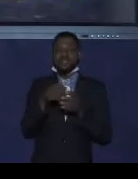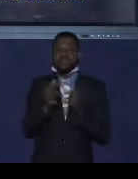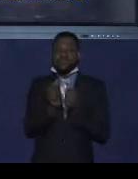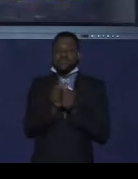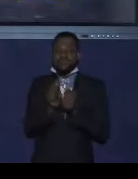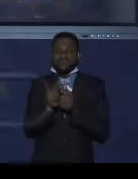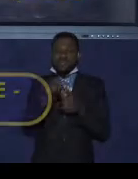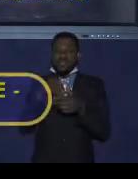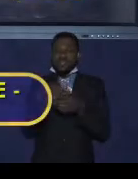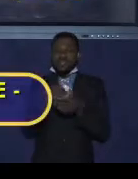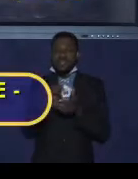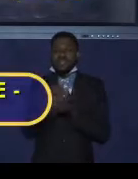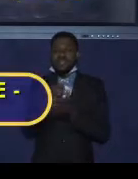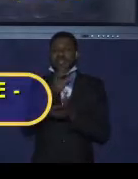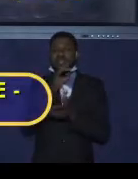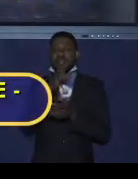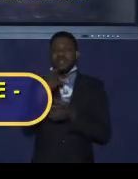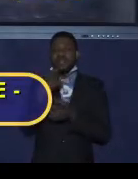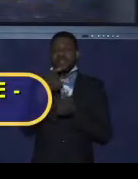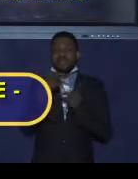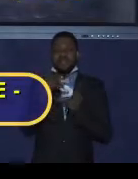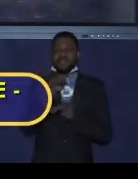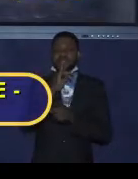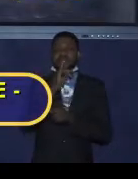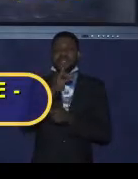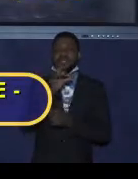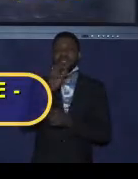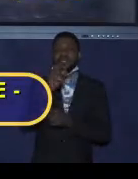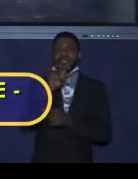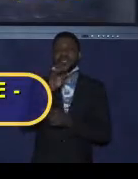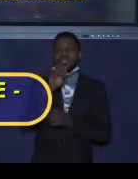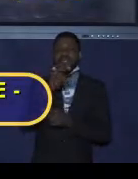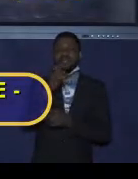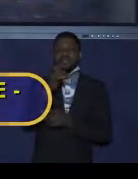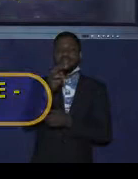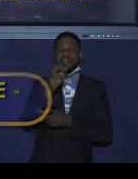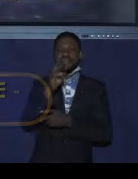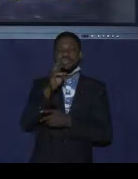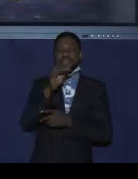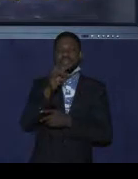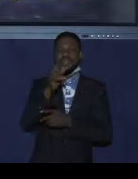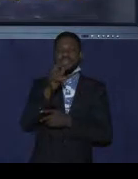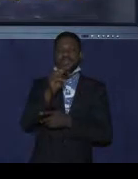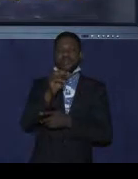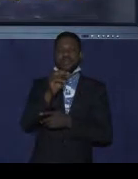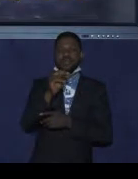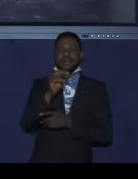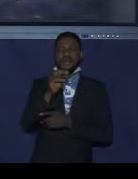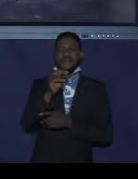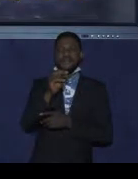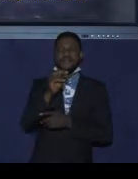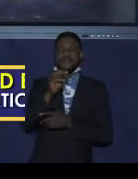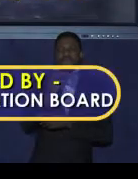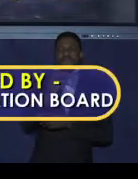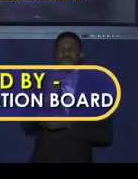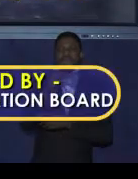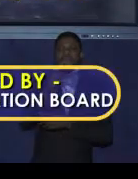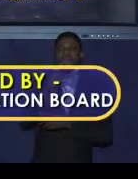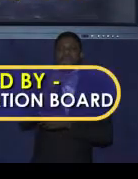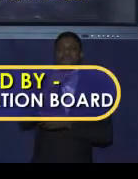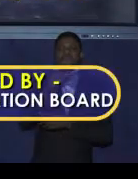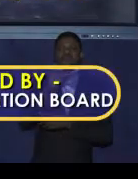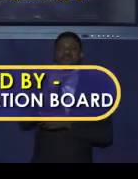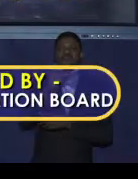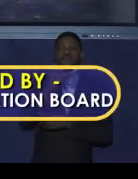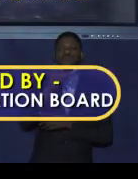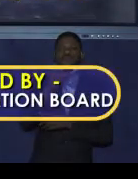those ages, then the person is a septuagenarian. Are we together? Okay.